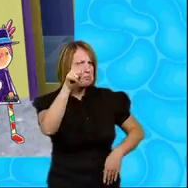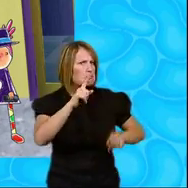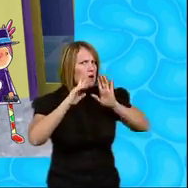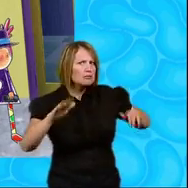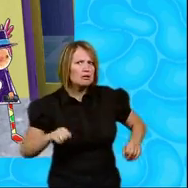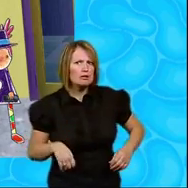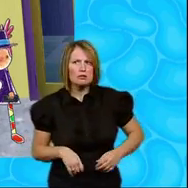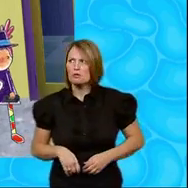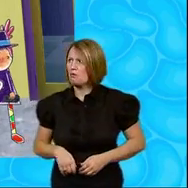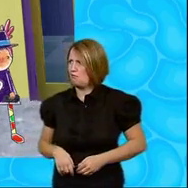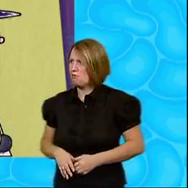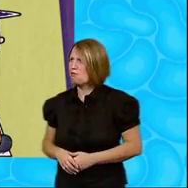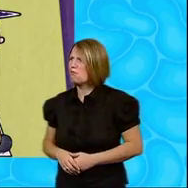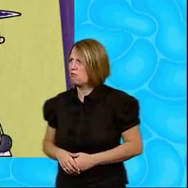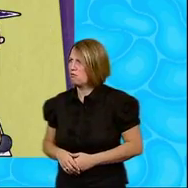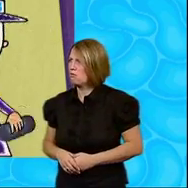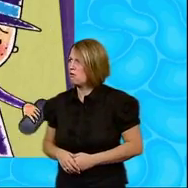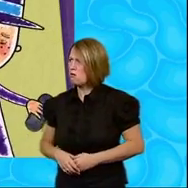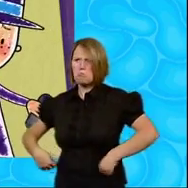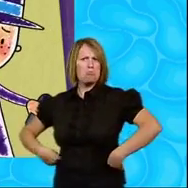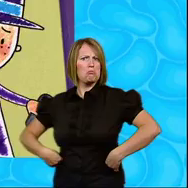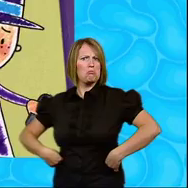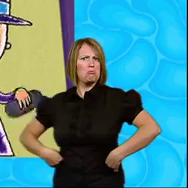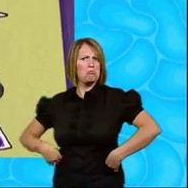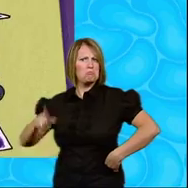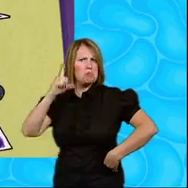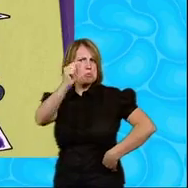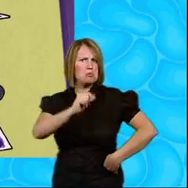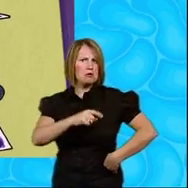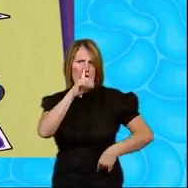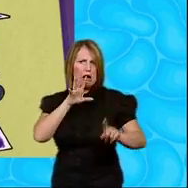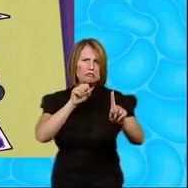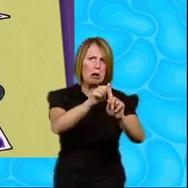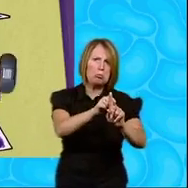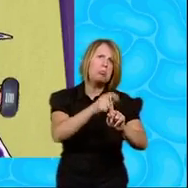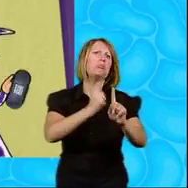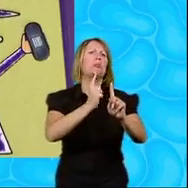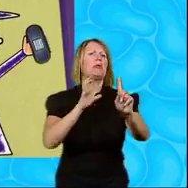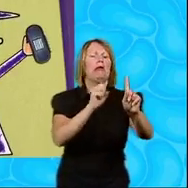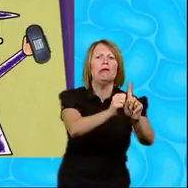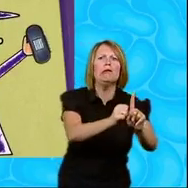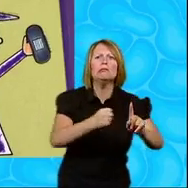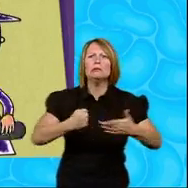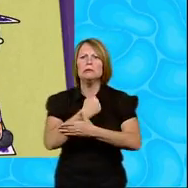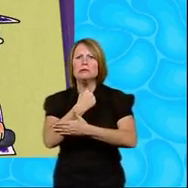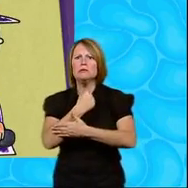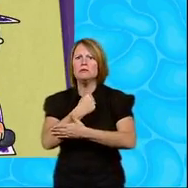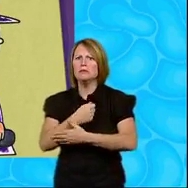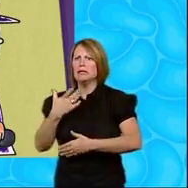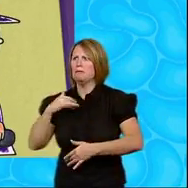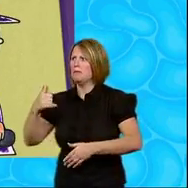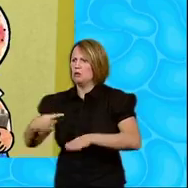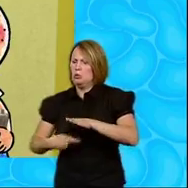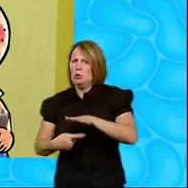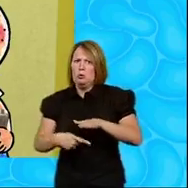amazing. It was. He's so fast, we can't keep up with all of his super good deeds. Maybe we